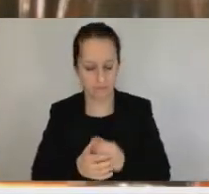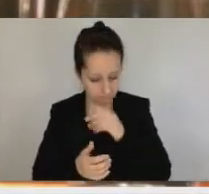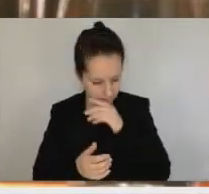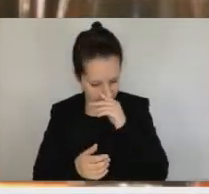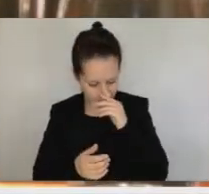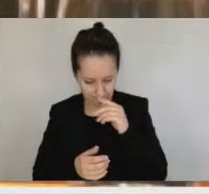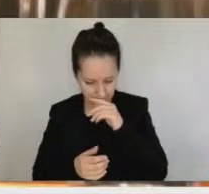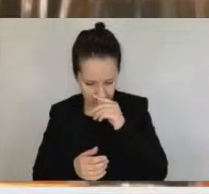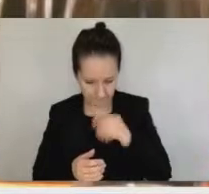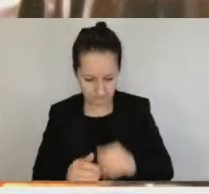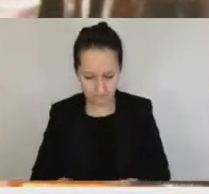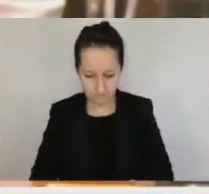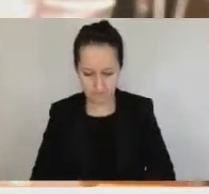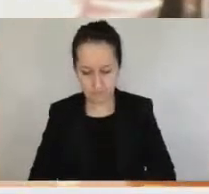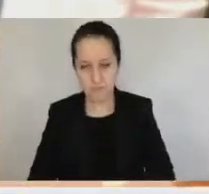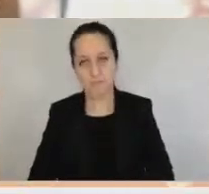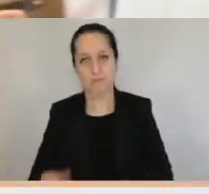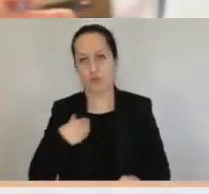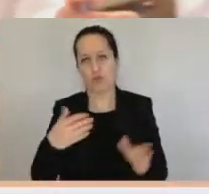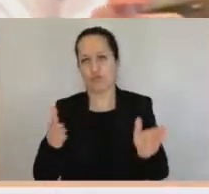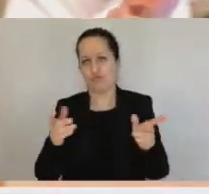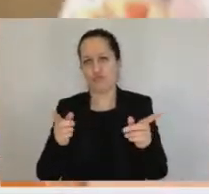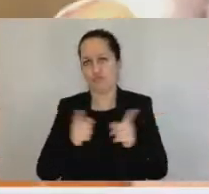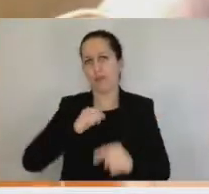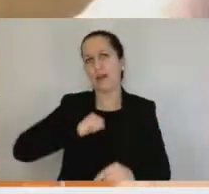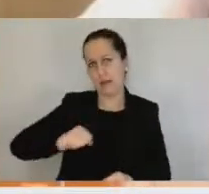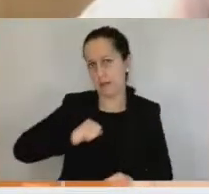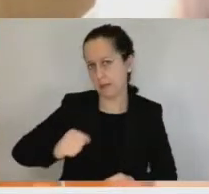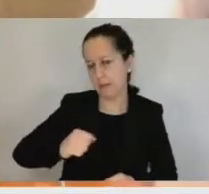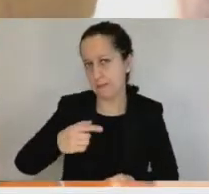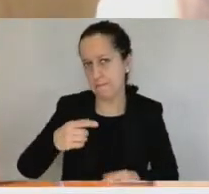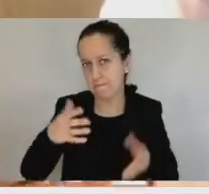Thank you. Just quickly,